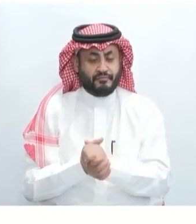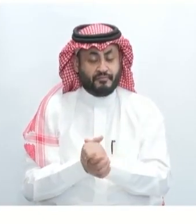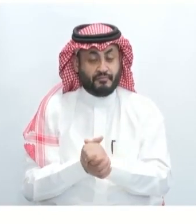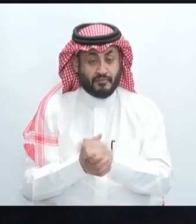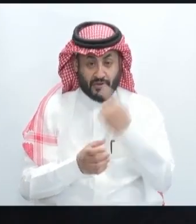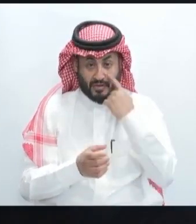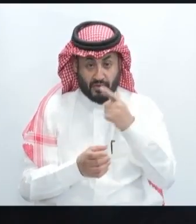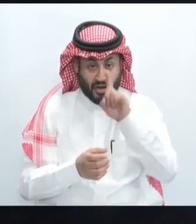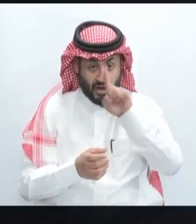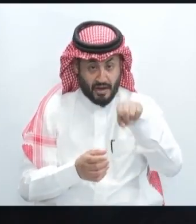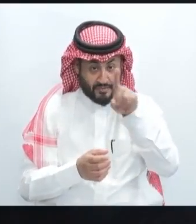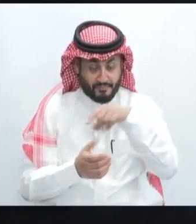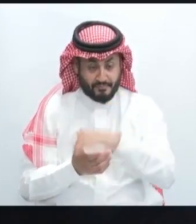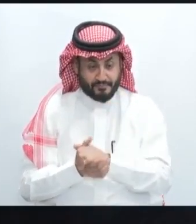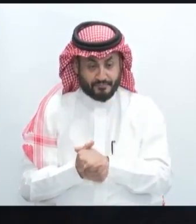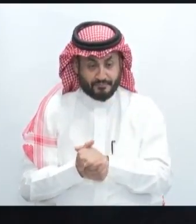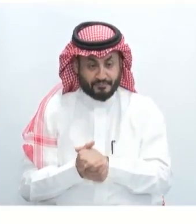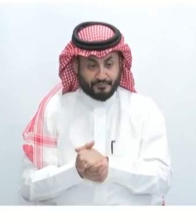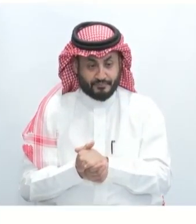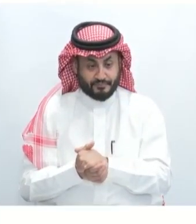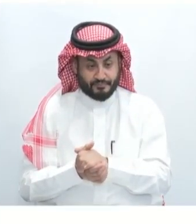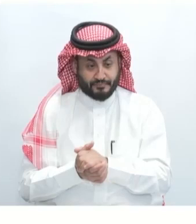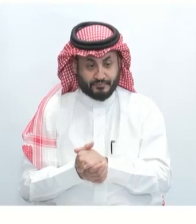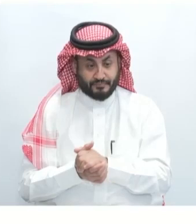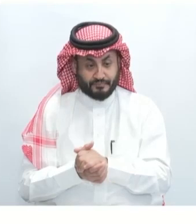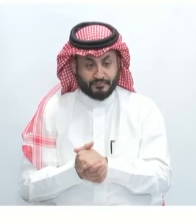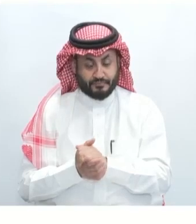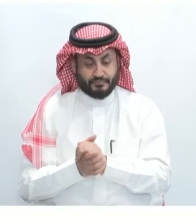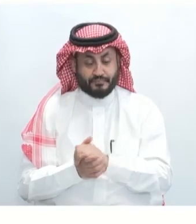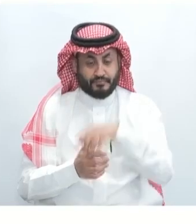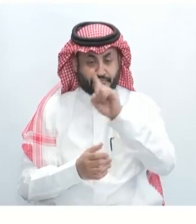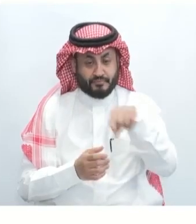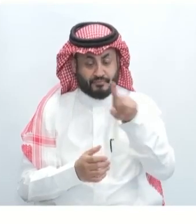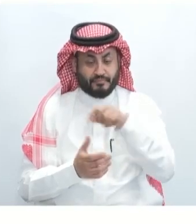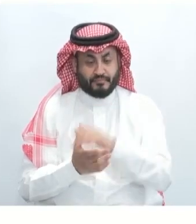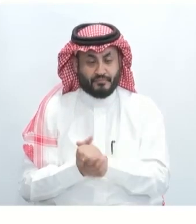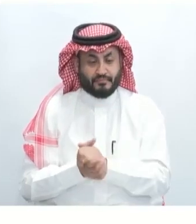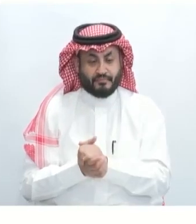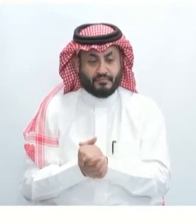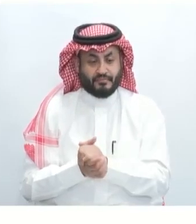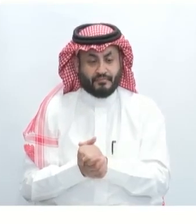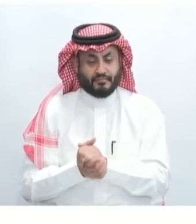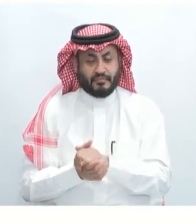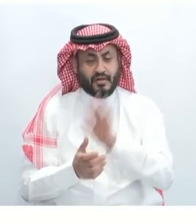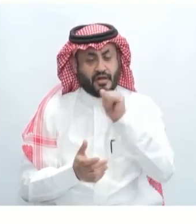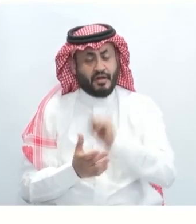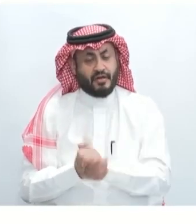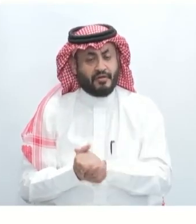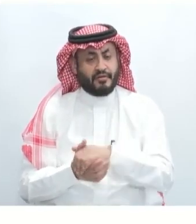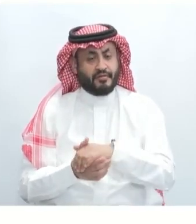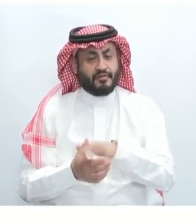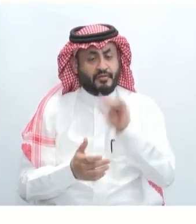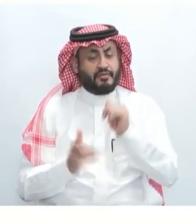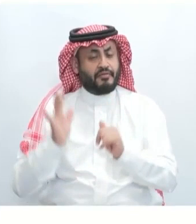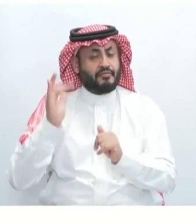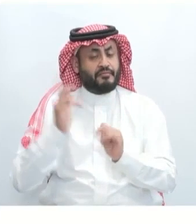now it's not red. So again, it's not red. It's not green. What